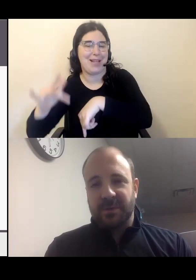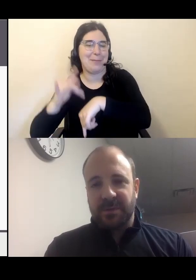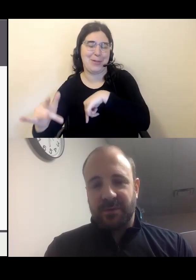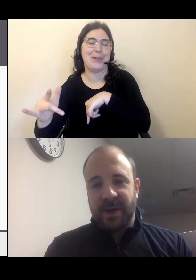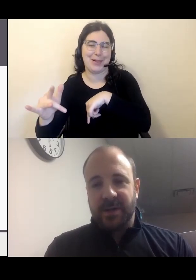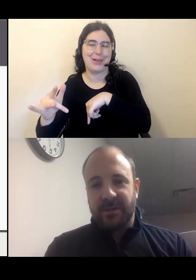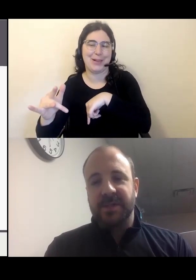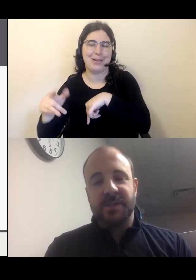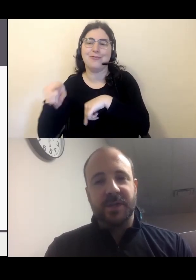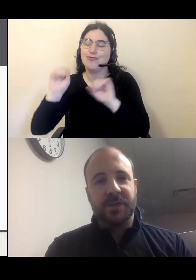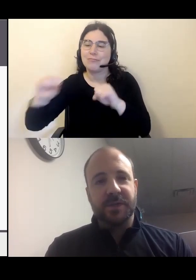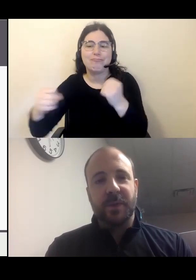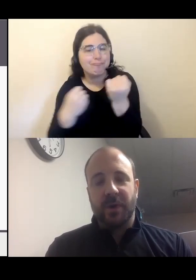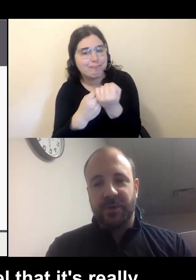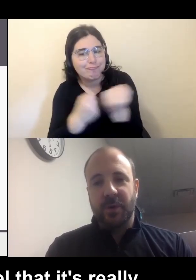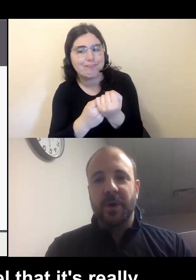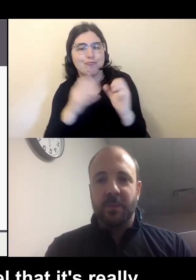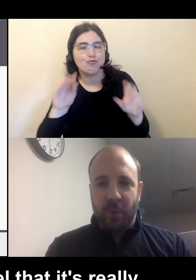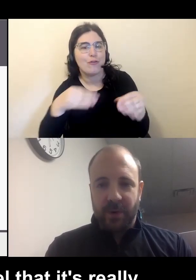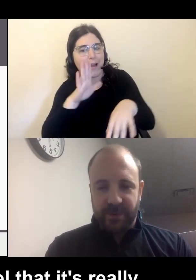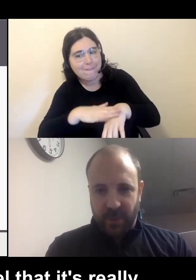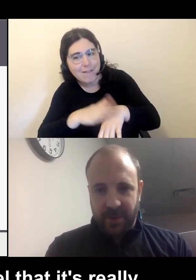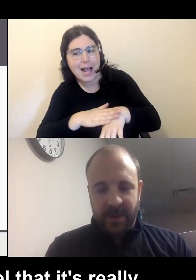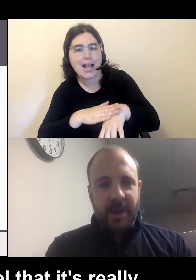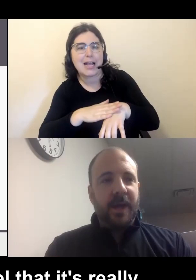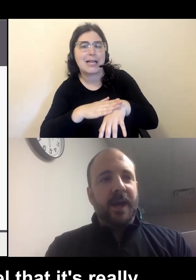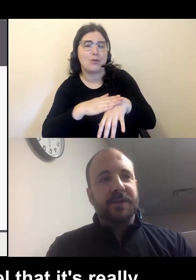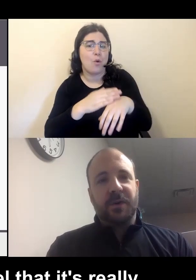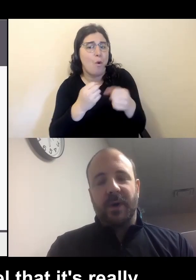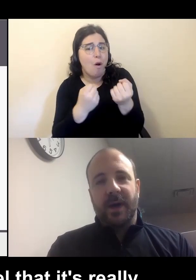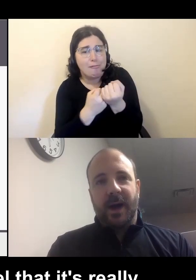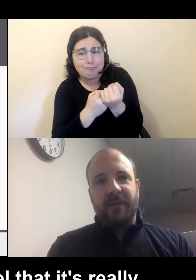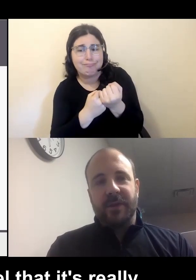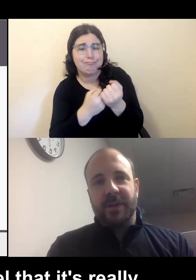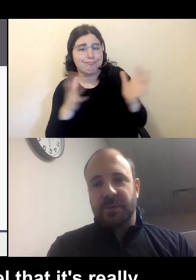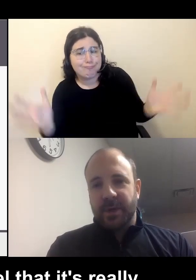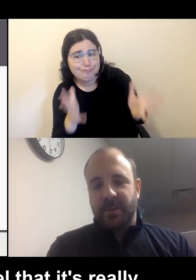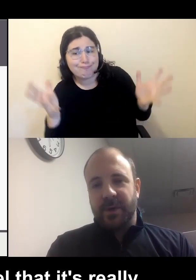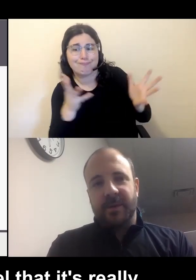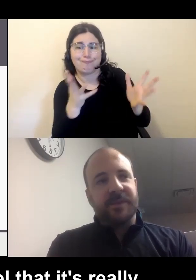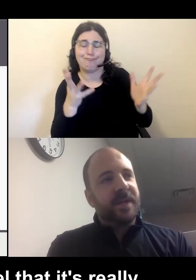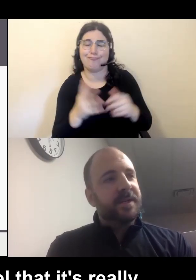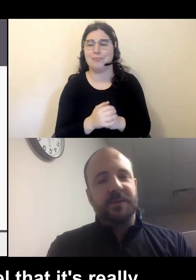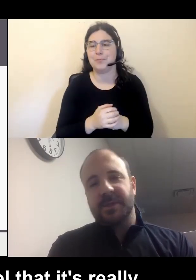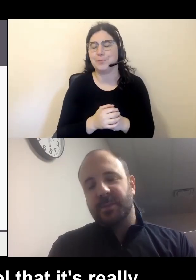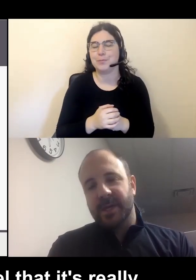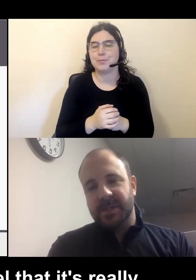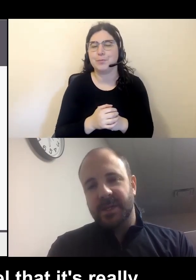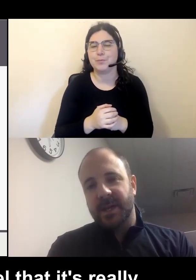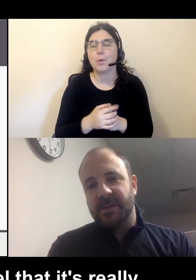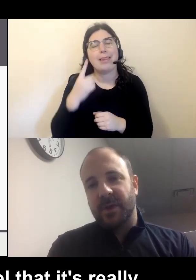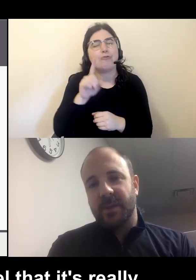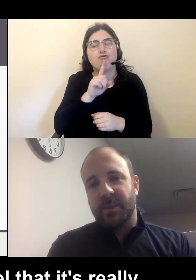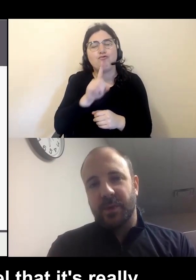support in terms of providing advice and suggestions, but also moral support. And so I feel that it's really important to emphasize this because